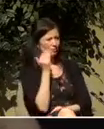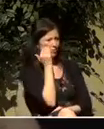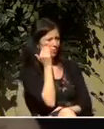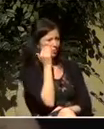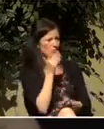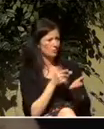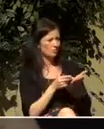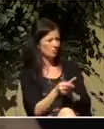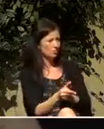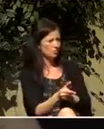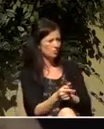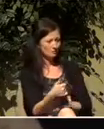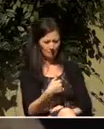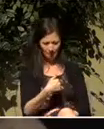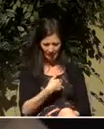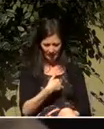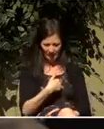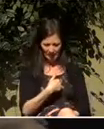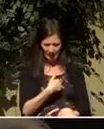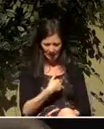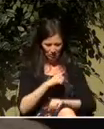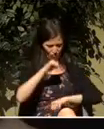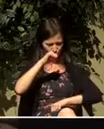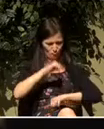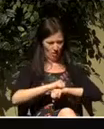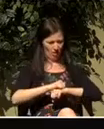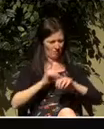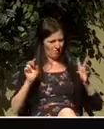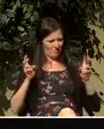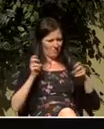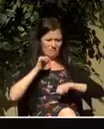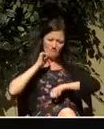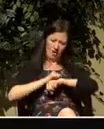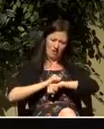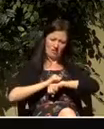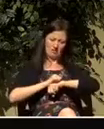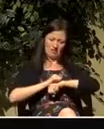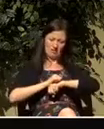Me, the rock.